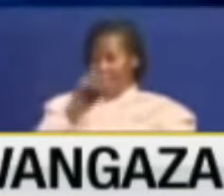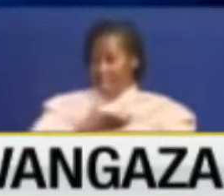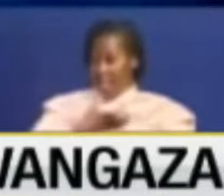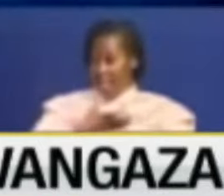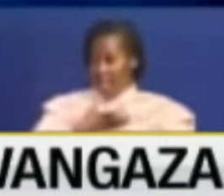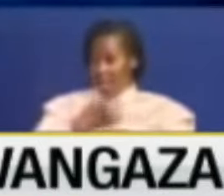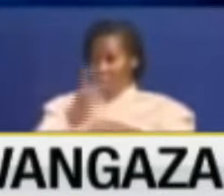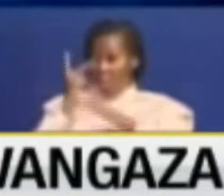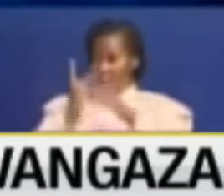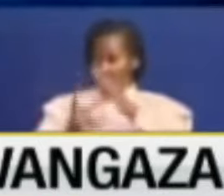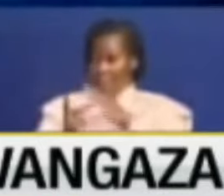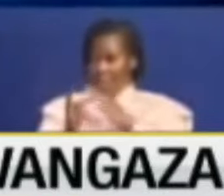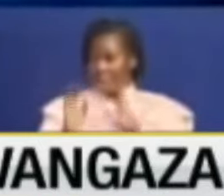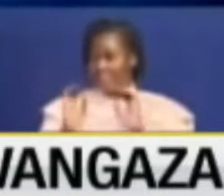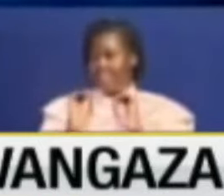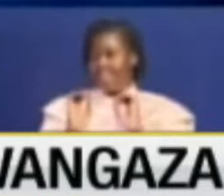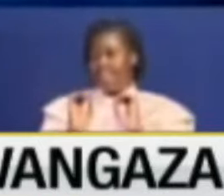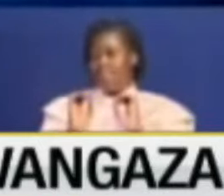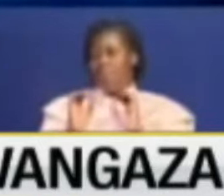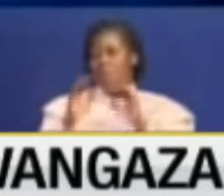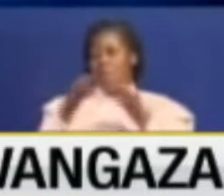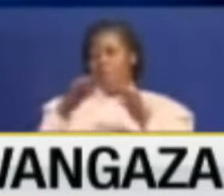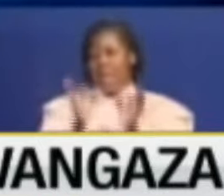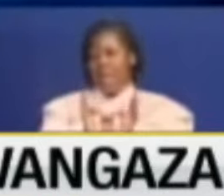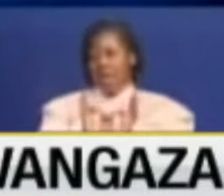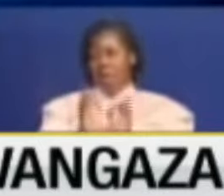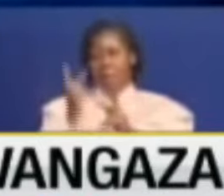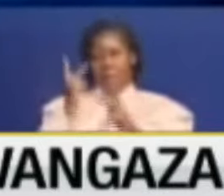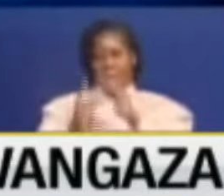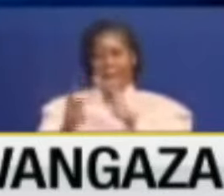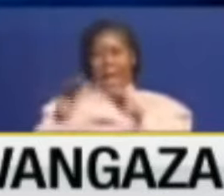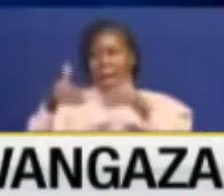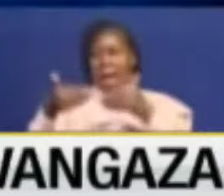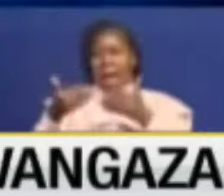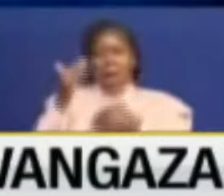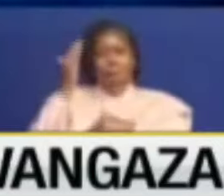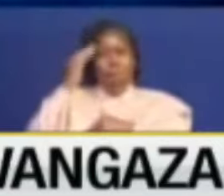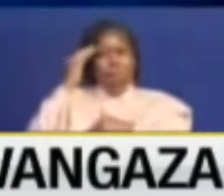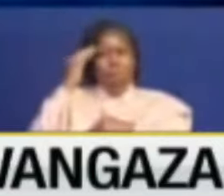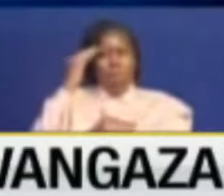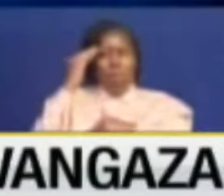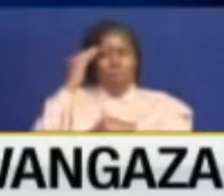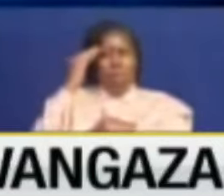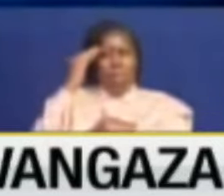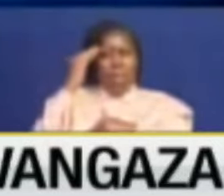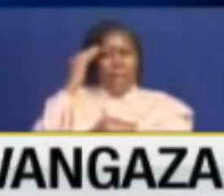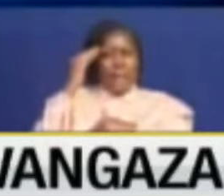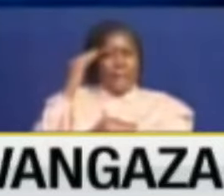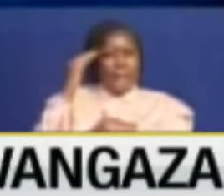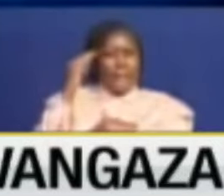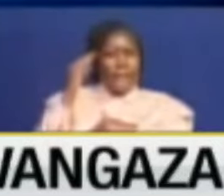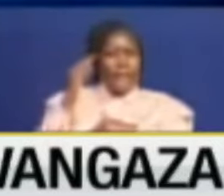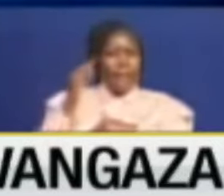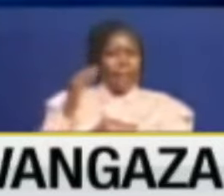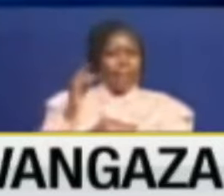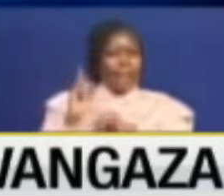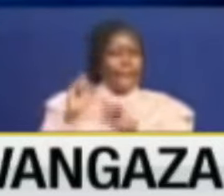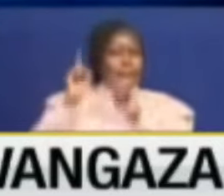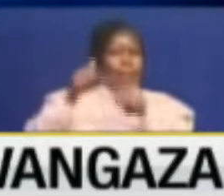a prophet, does not come from a family of prophets, how could he predict with precision that indeed we'll be